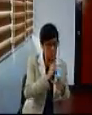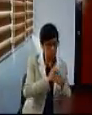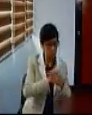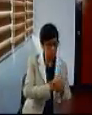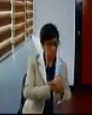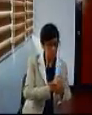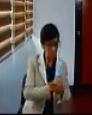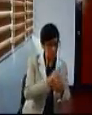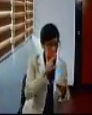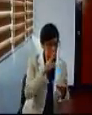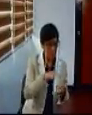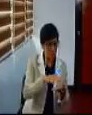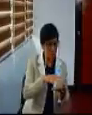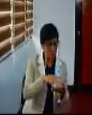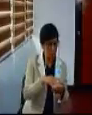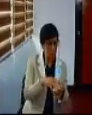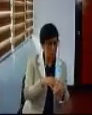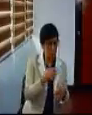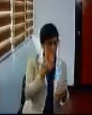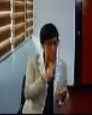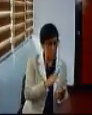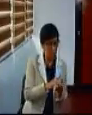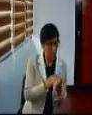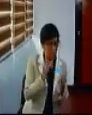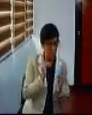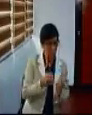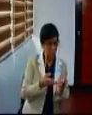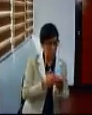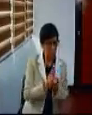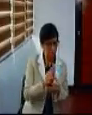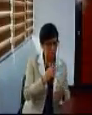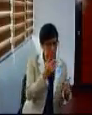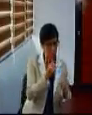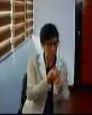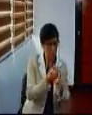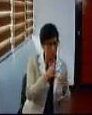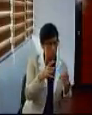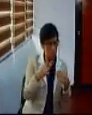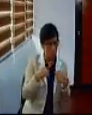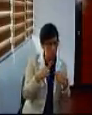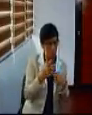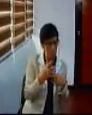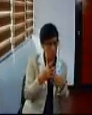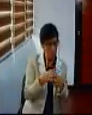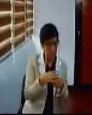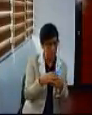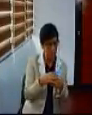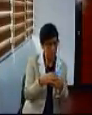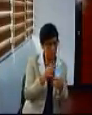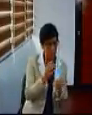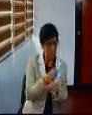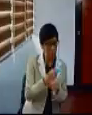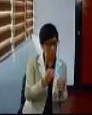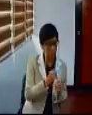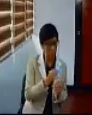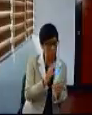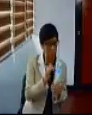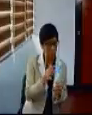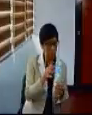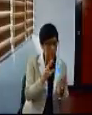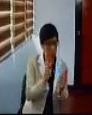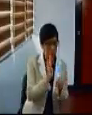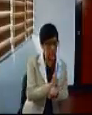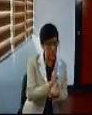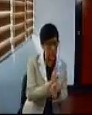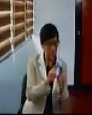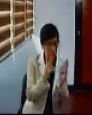adverse human rights impacts that are directly linked to their operations, products, or services by their business relationships, even if